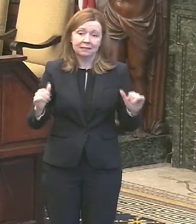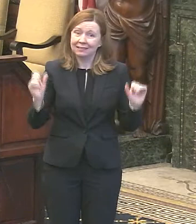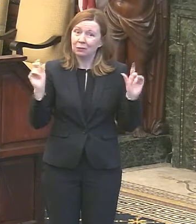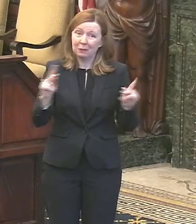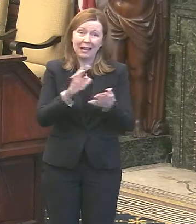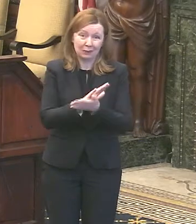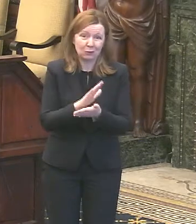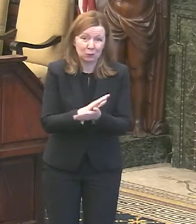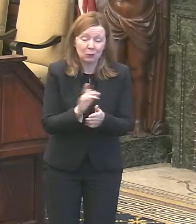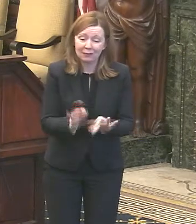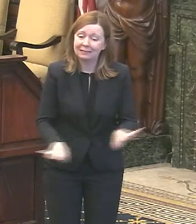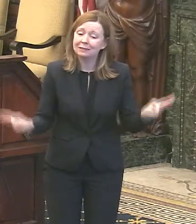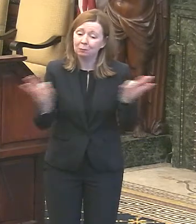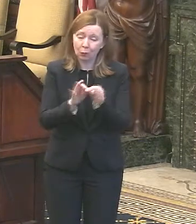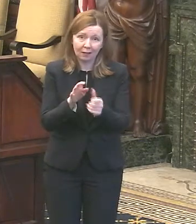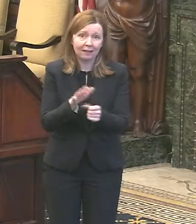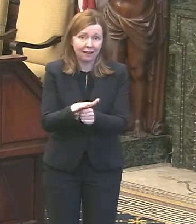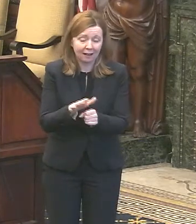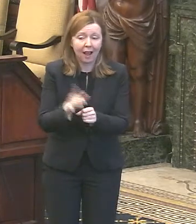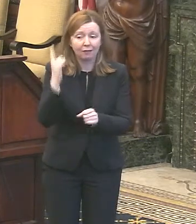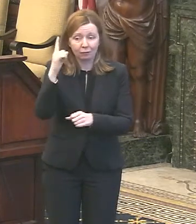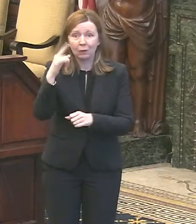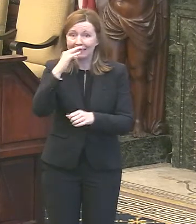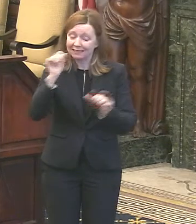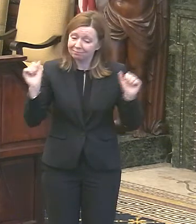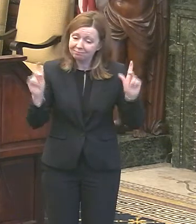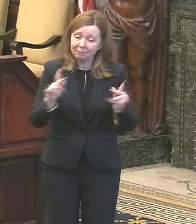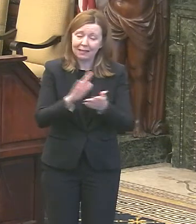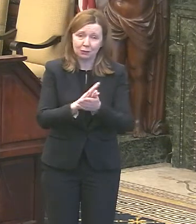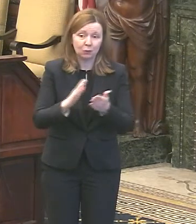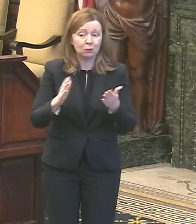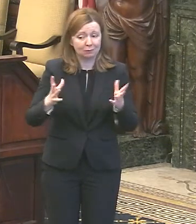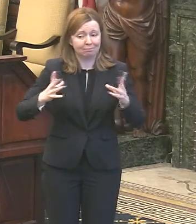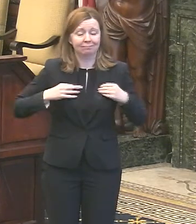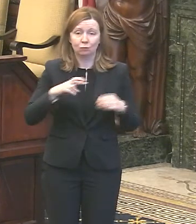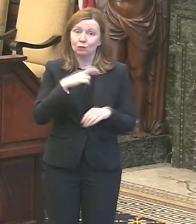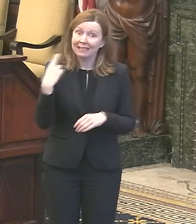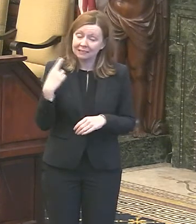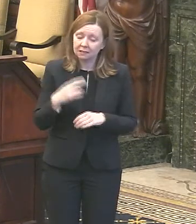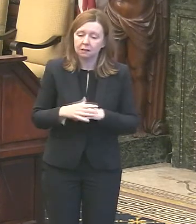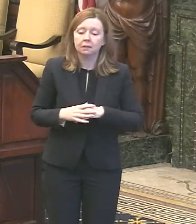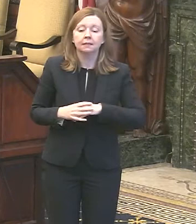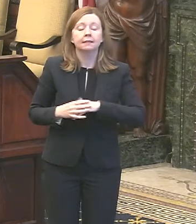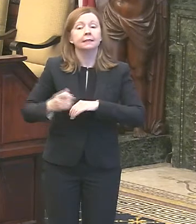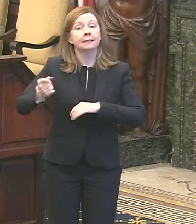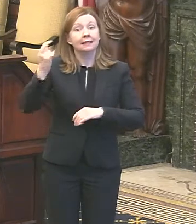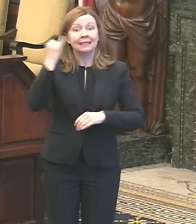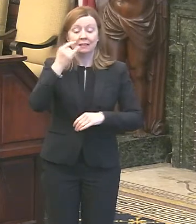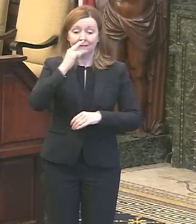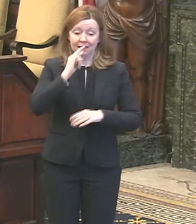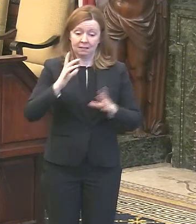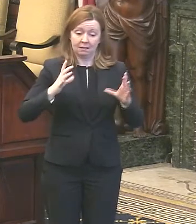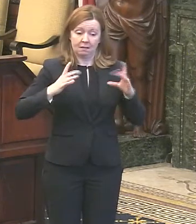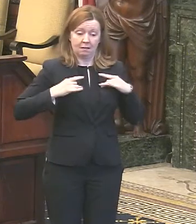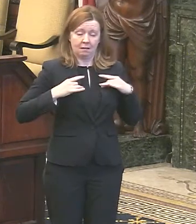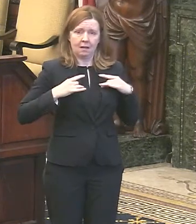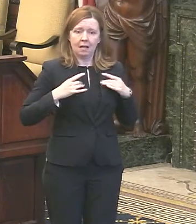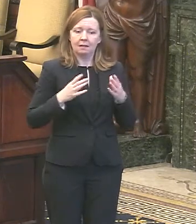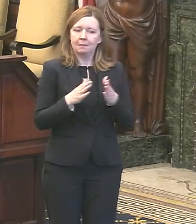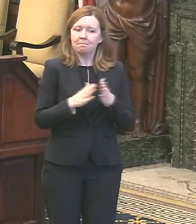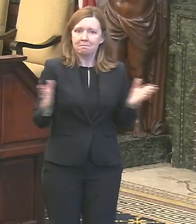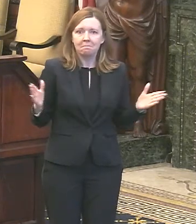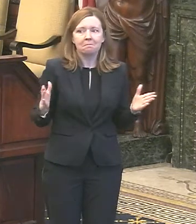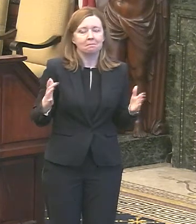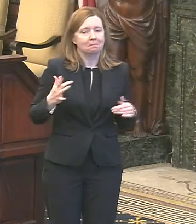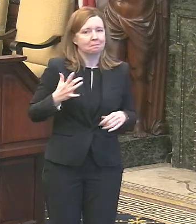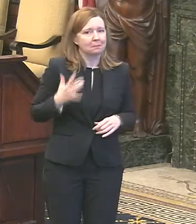I think that it's important enough to have that risk. If the kids get infected, kids are generally handle this infection